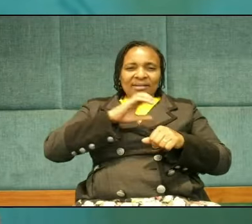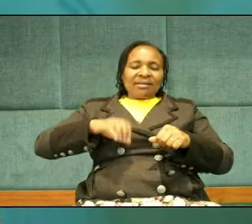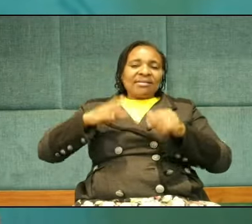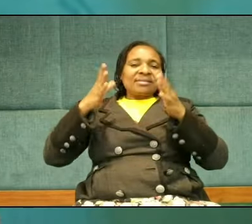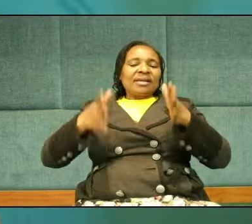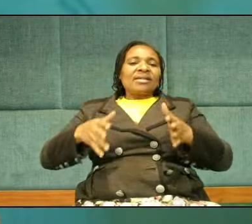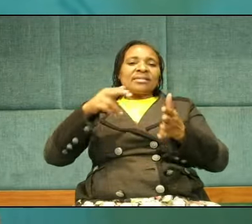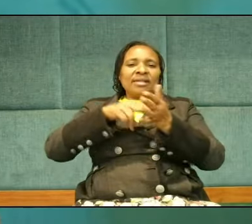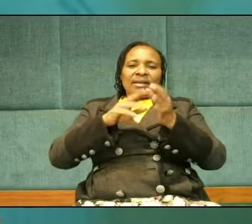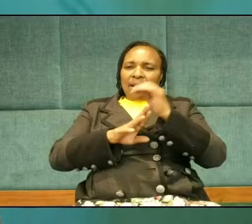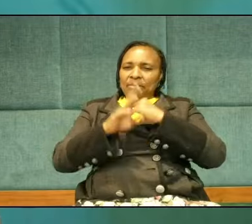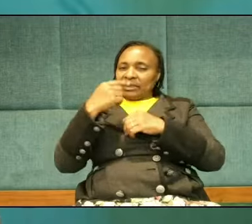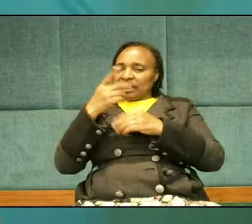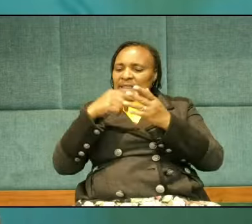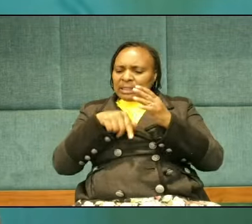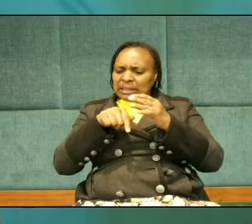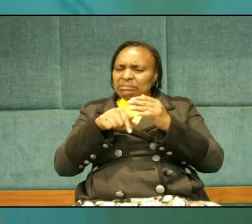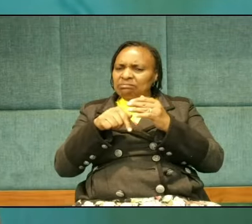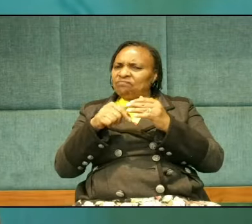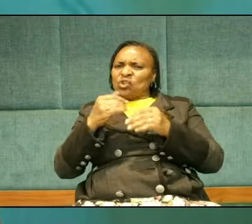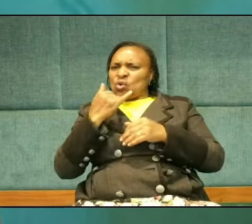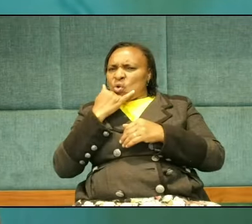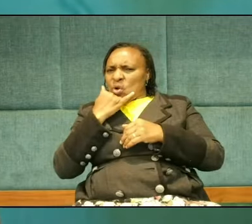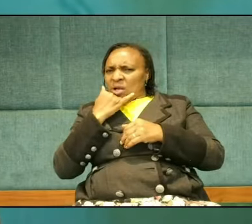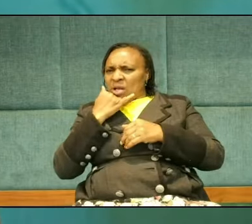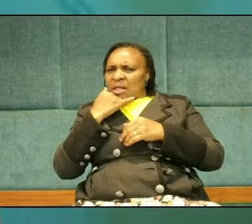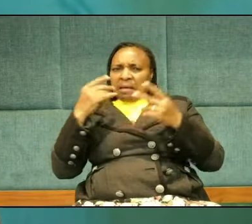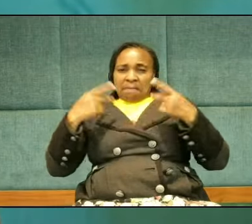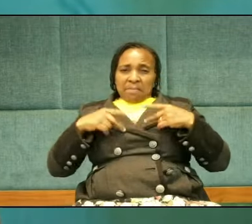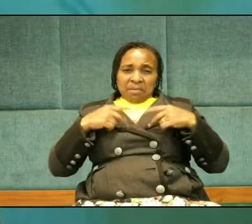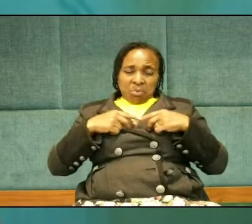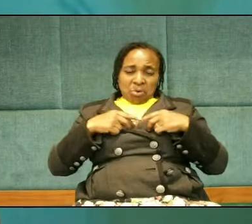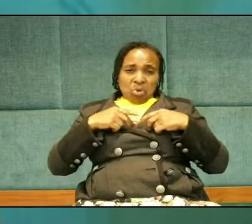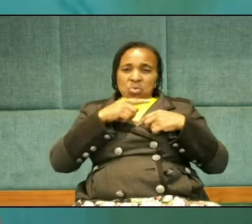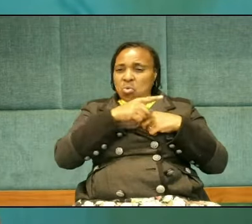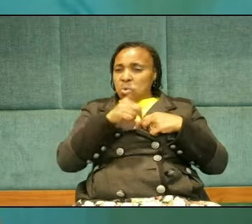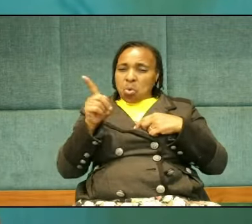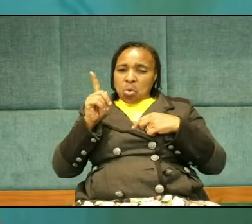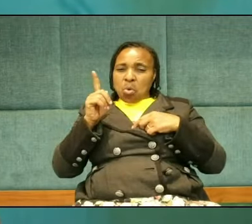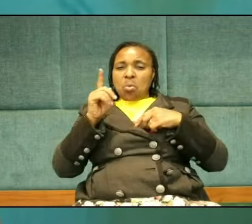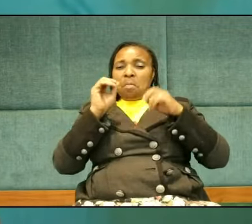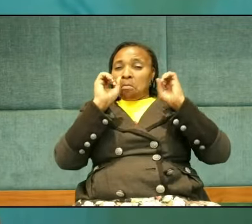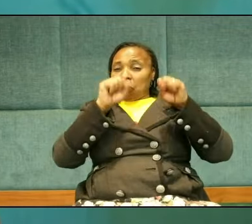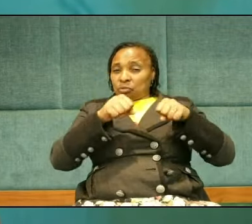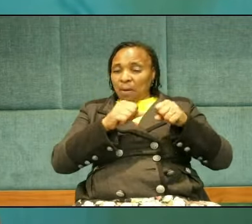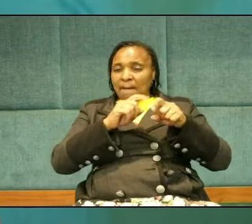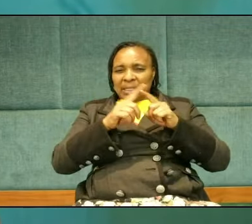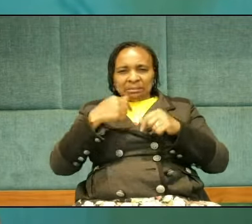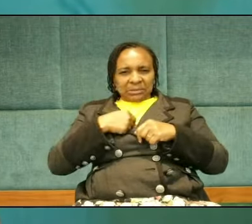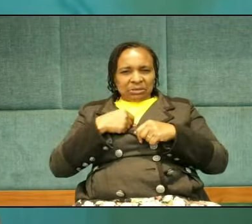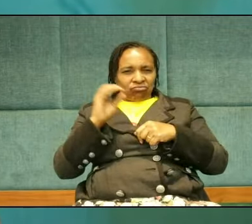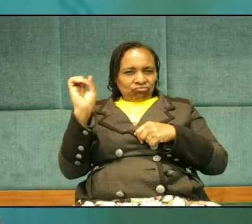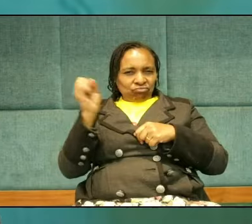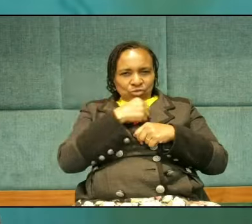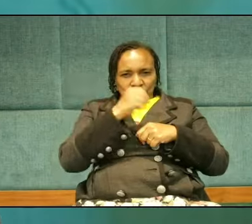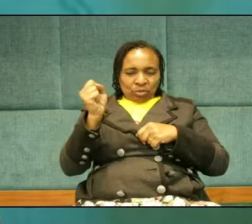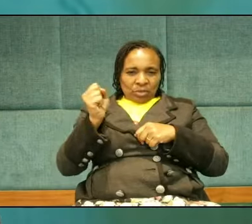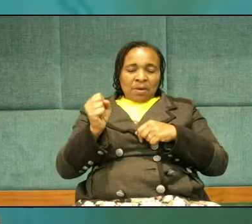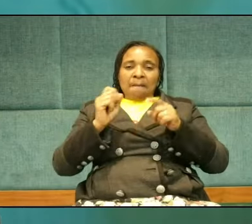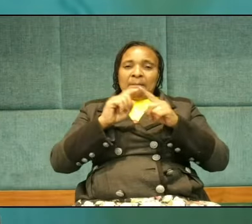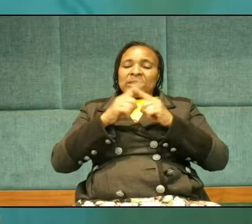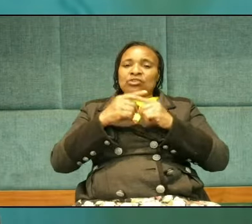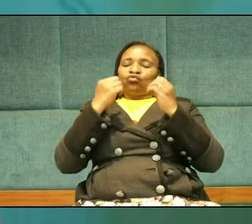and say, no, this is wrong. These people will, but I cannot. That takes a lot of courage.